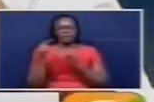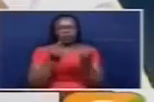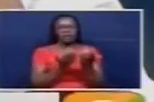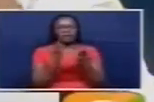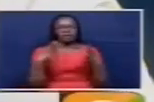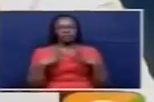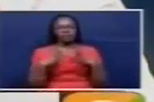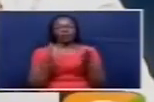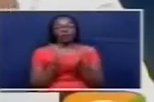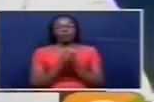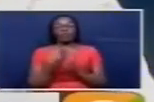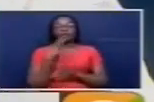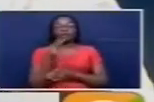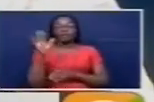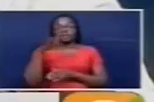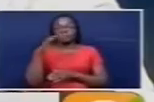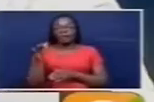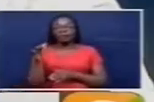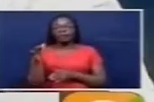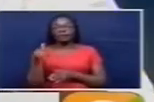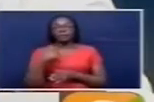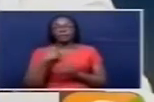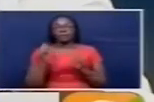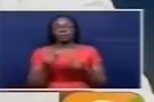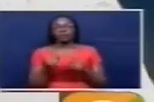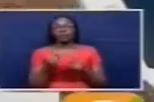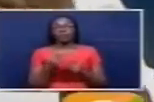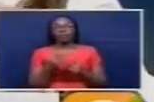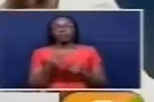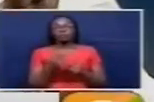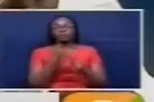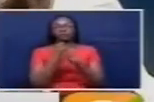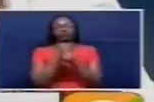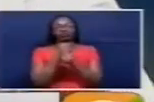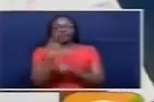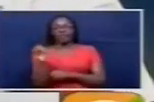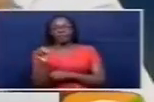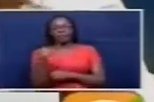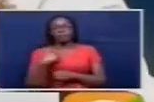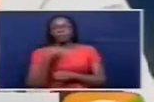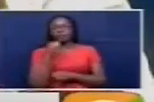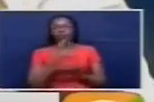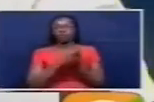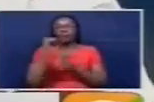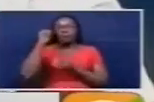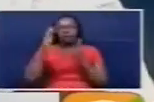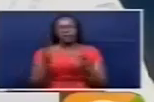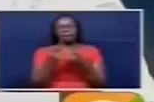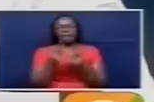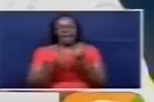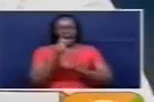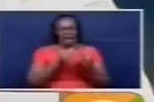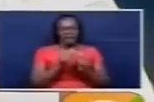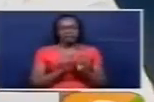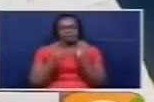in parliament, the voice of the Mwananchi, the common Mwananchi. So I'm not running as a politician, I don't ever become a politician. I'm running as an activist to go to parliament as the